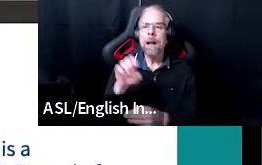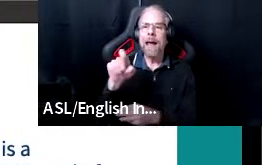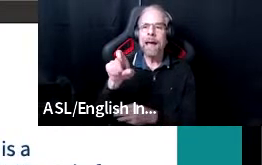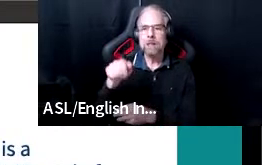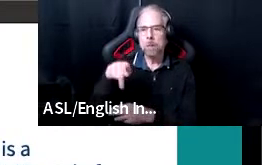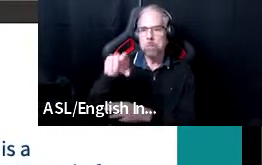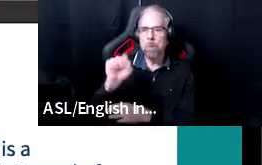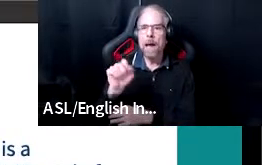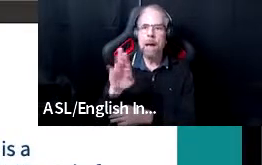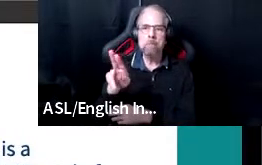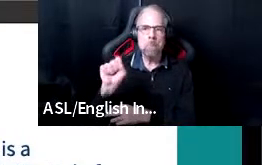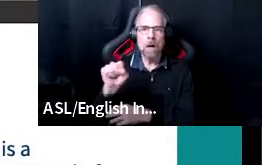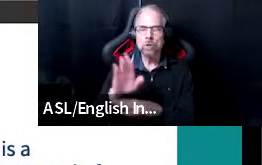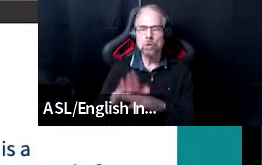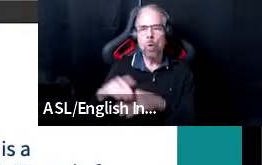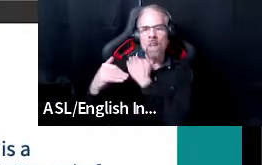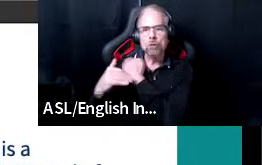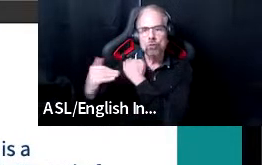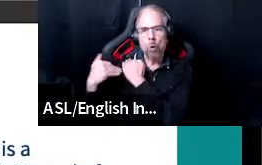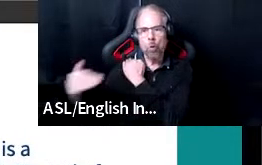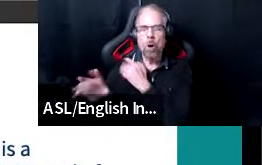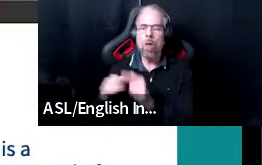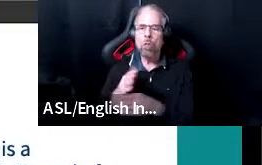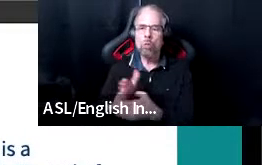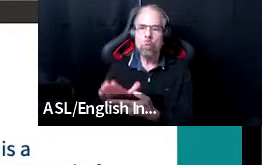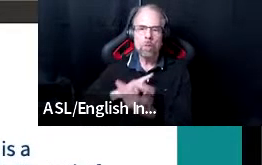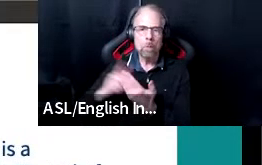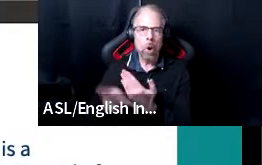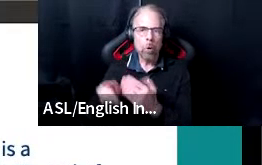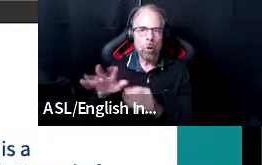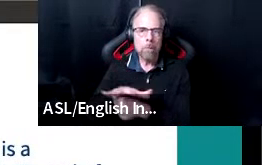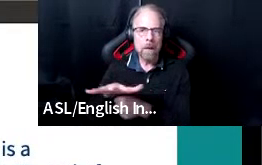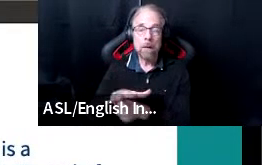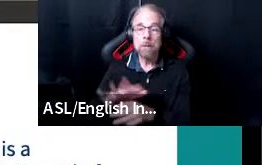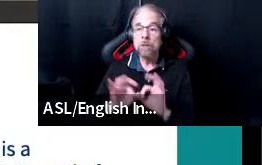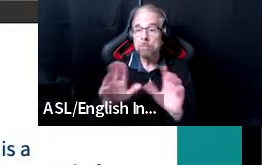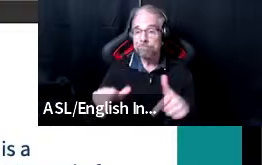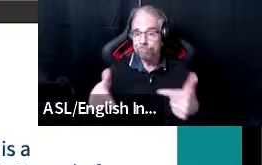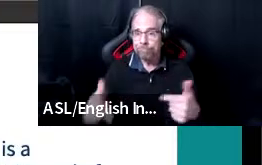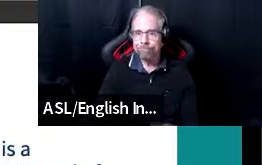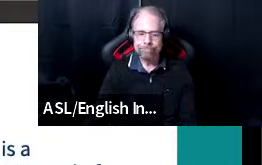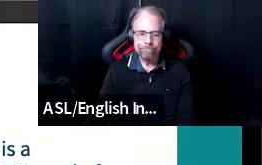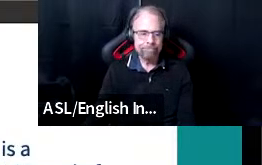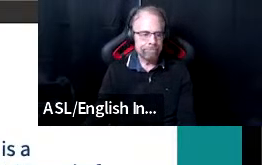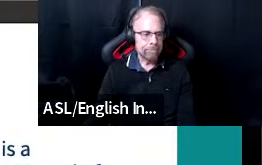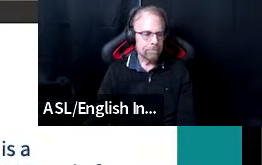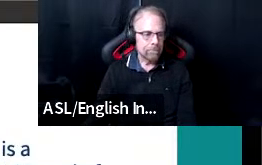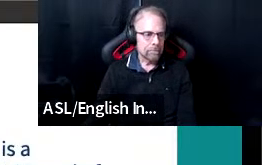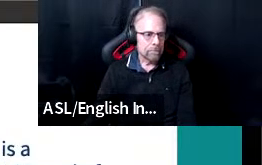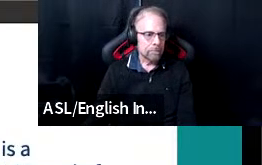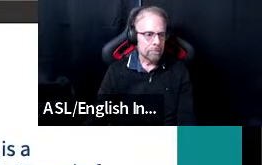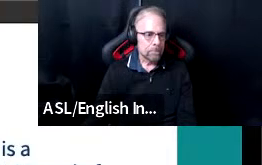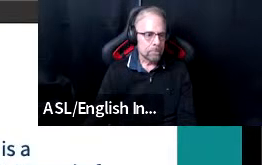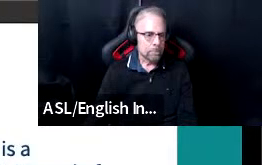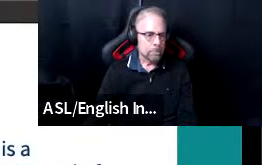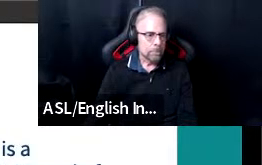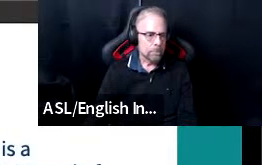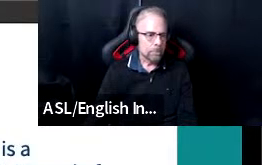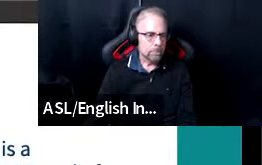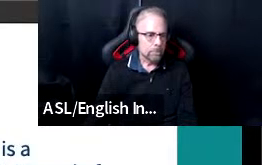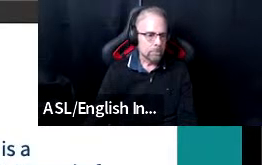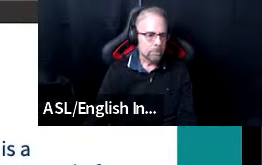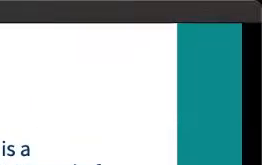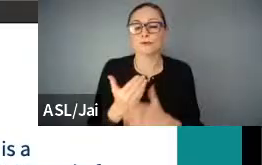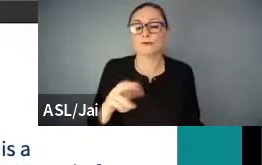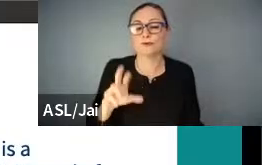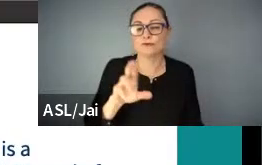the corridor to the program area. With light rail, there will be 3 new light rail stations added.